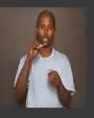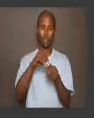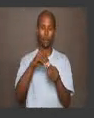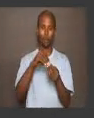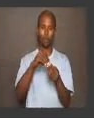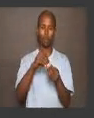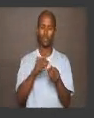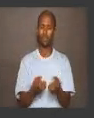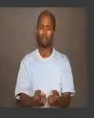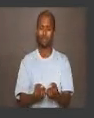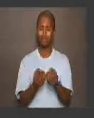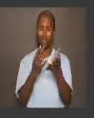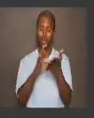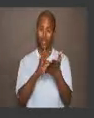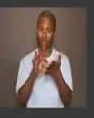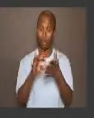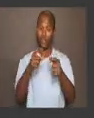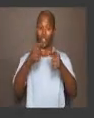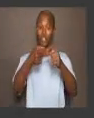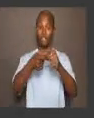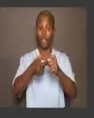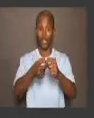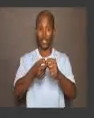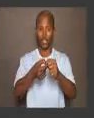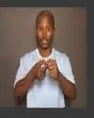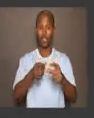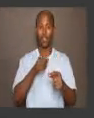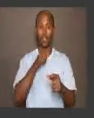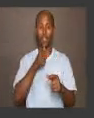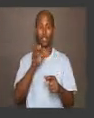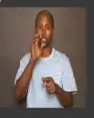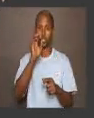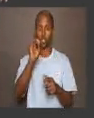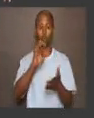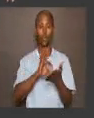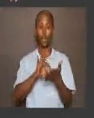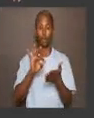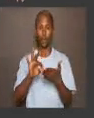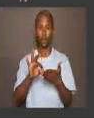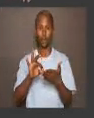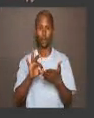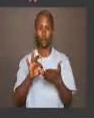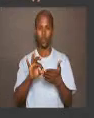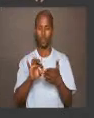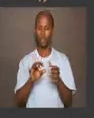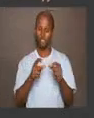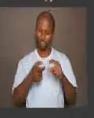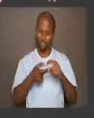an infinite number of non-zero numbers to be